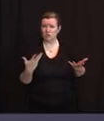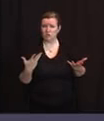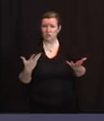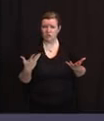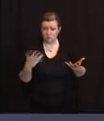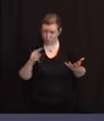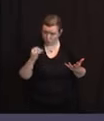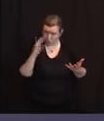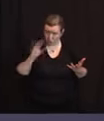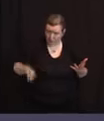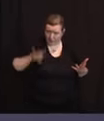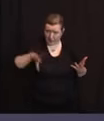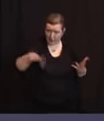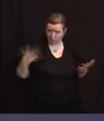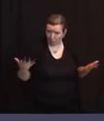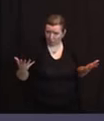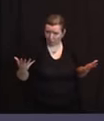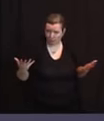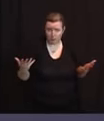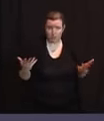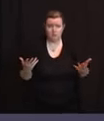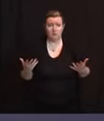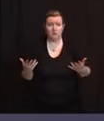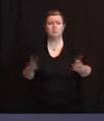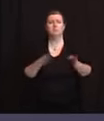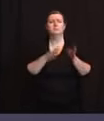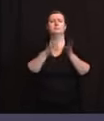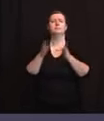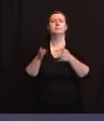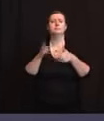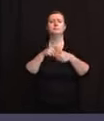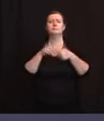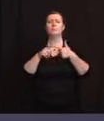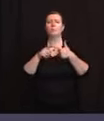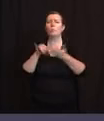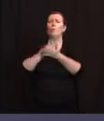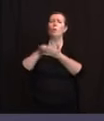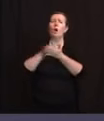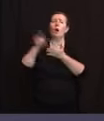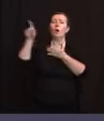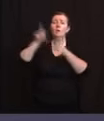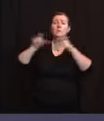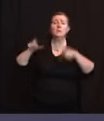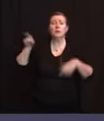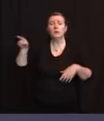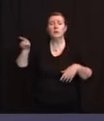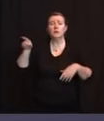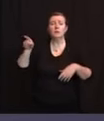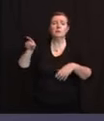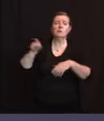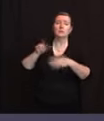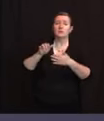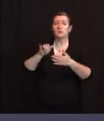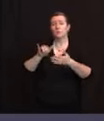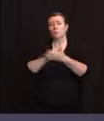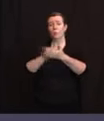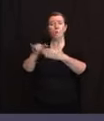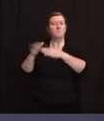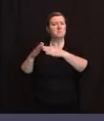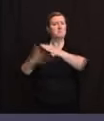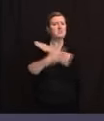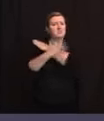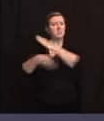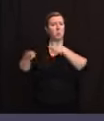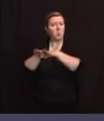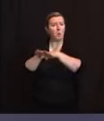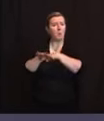concerns about New York residents whose beaches are closed coming to New Jersey beaches this weekend and throughout the